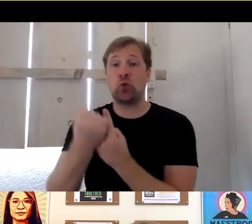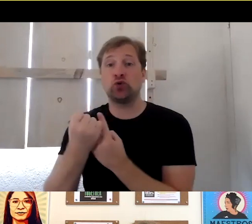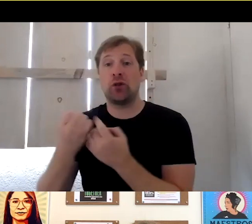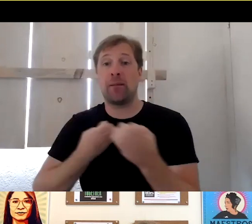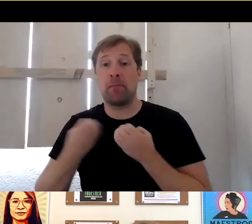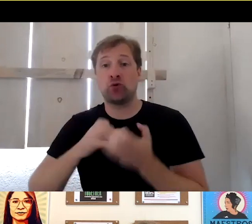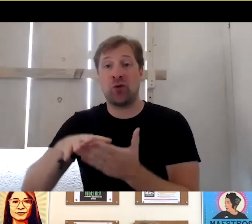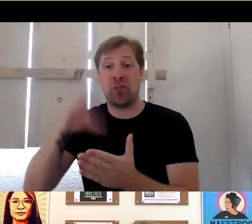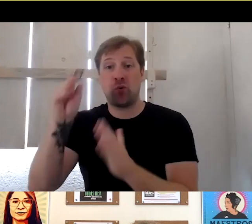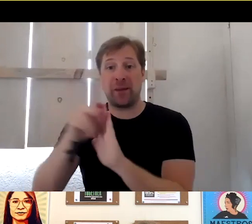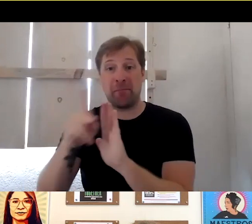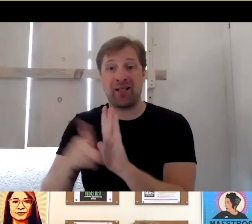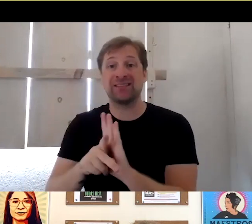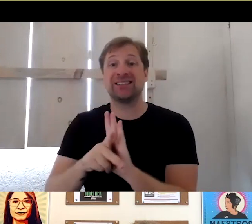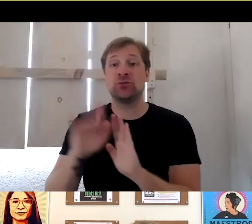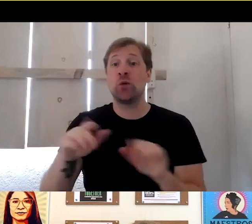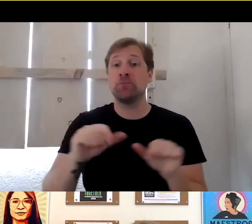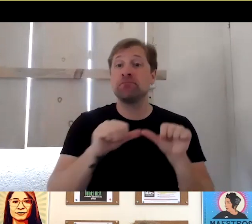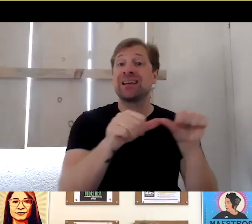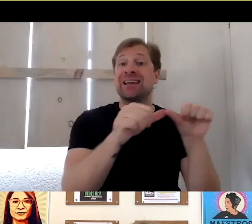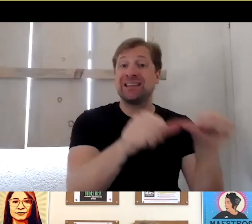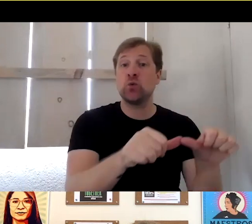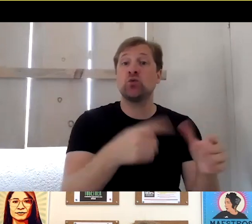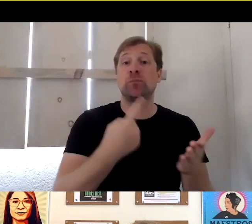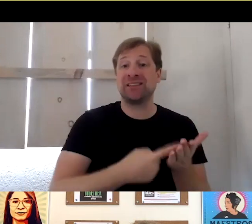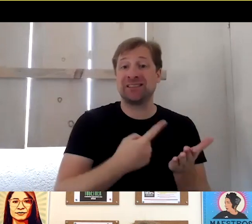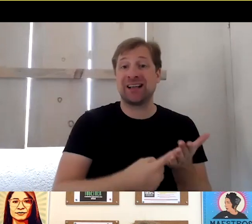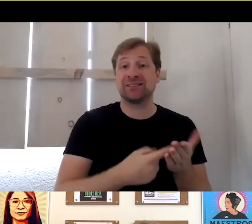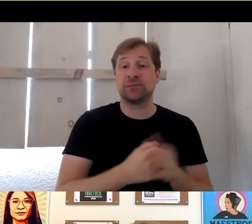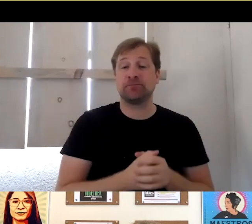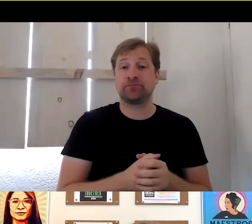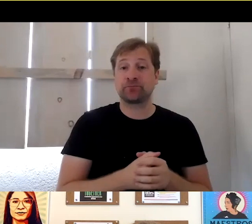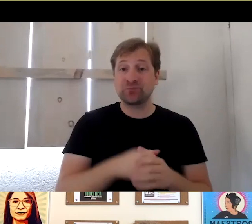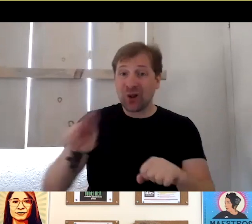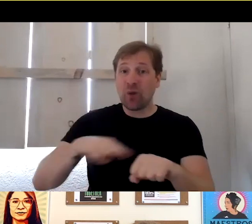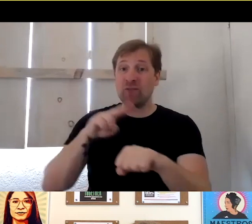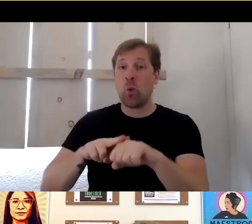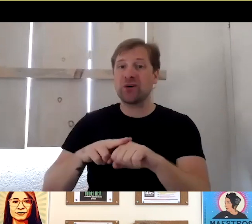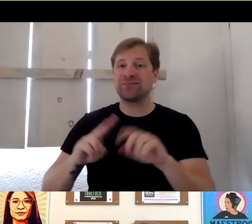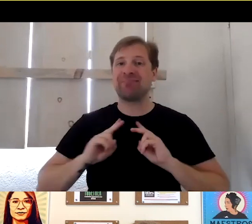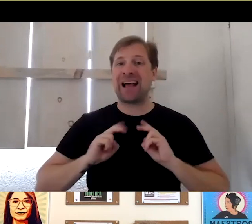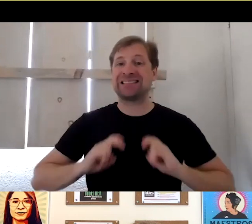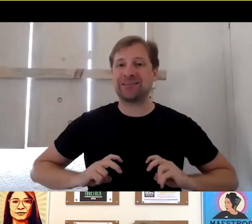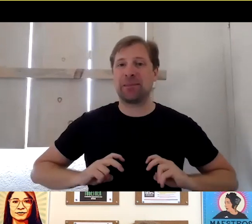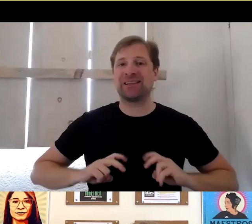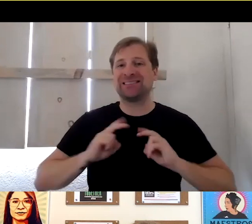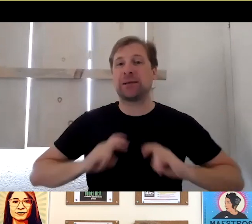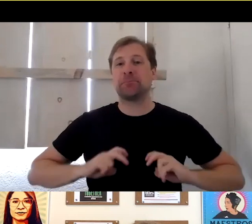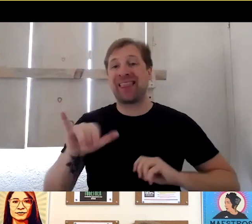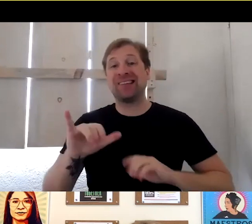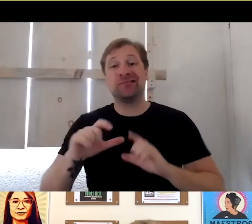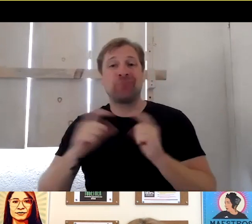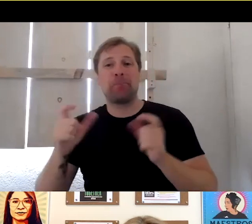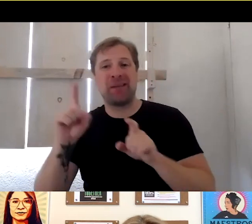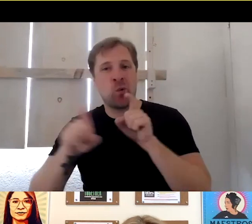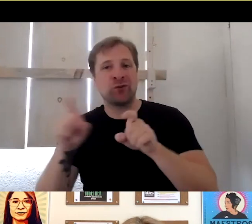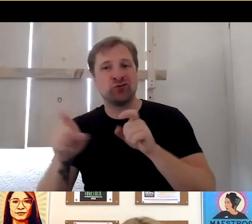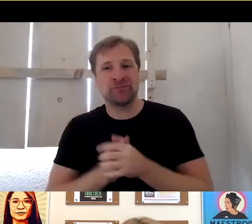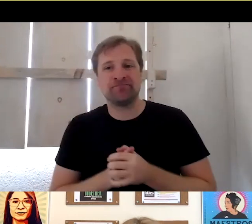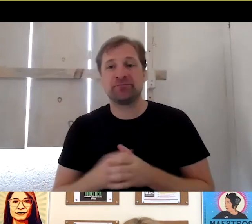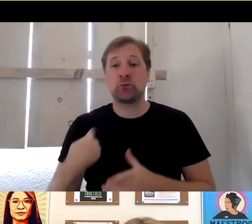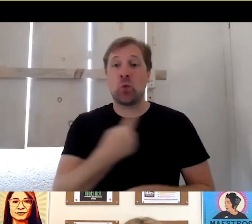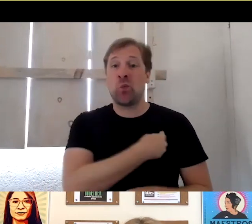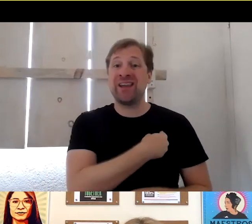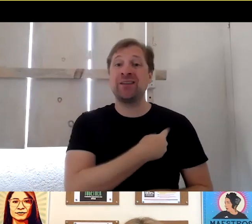policies that will continue to be discussed. And of course, assessments. It's a big question that we had, and we're